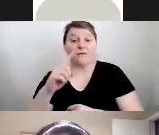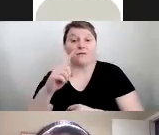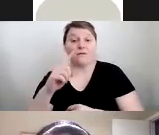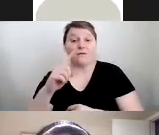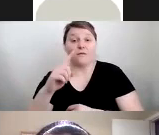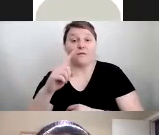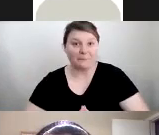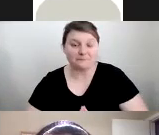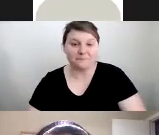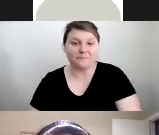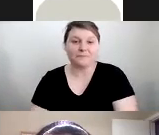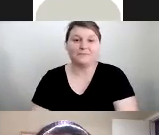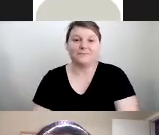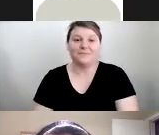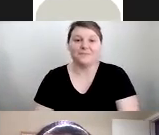today.